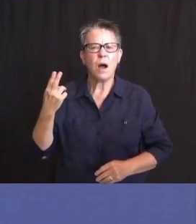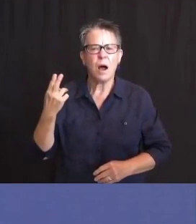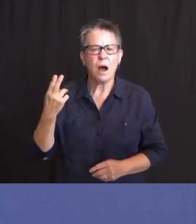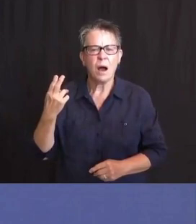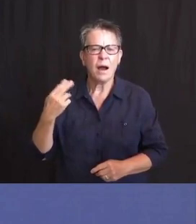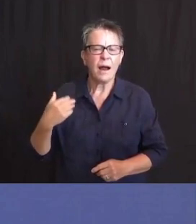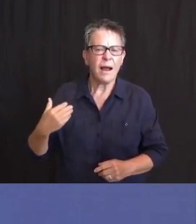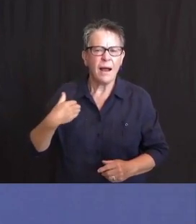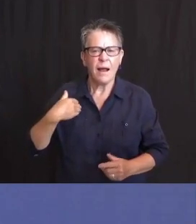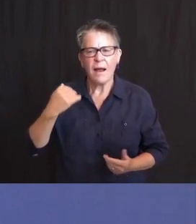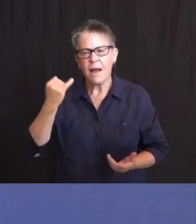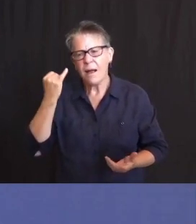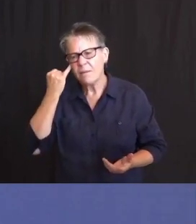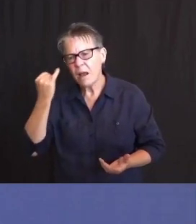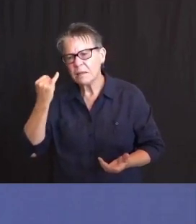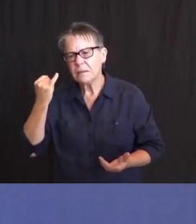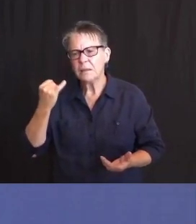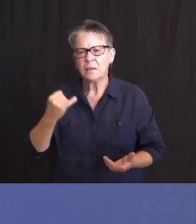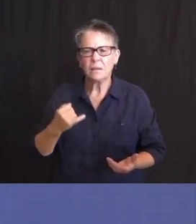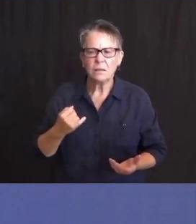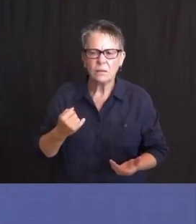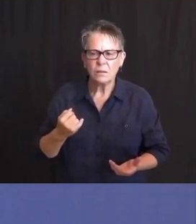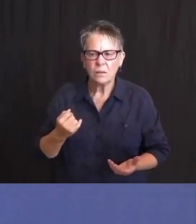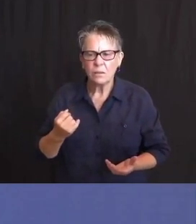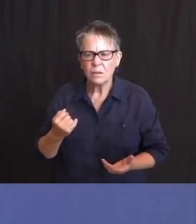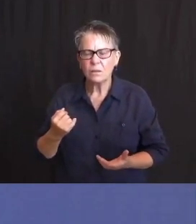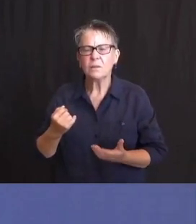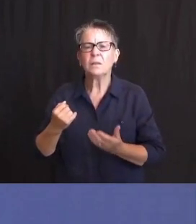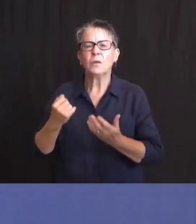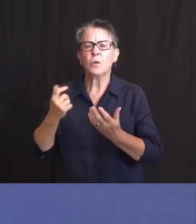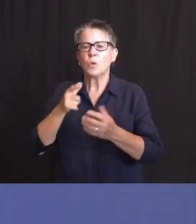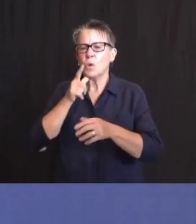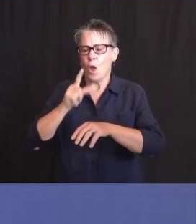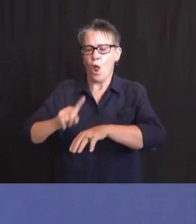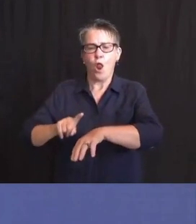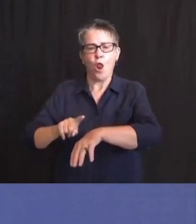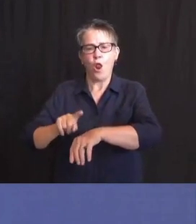long haulers, as in long-haul truckers, but this